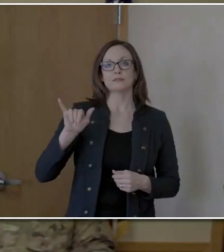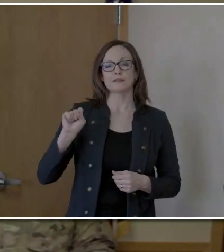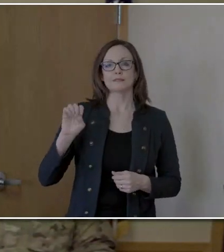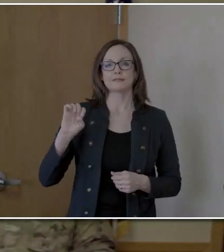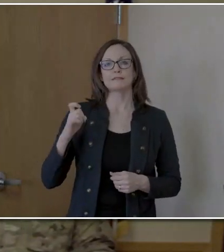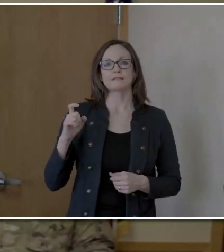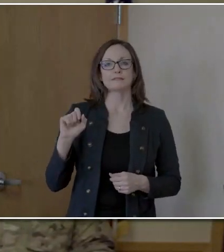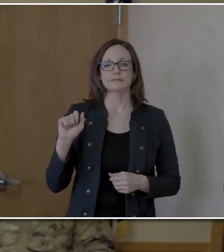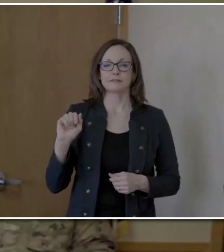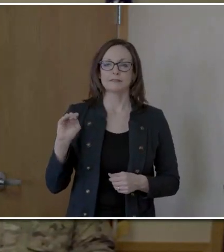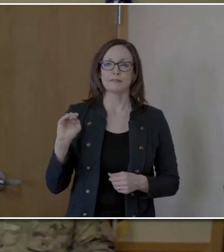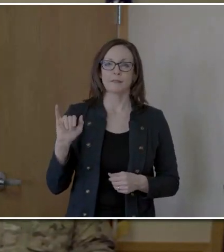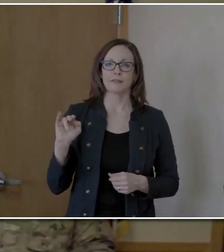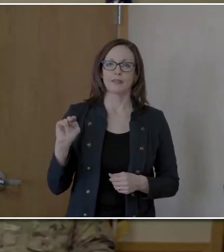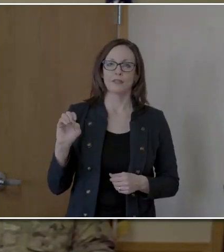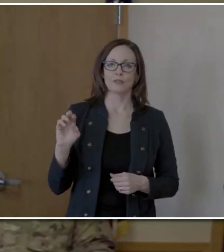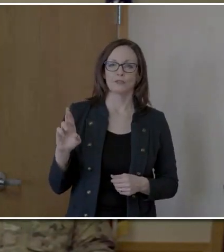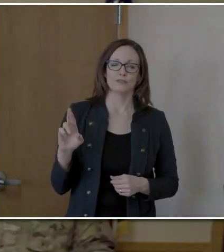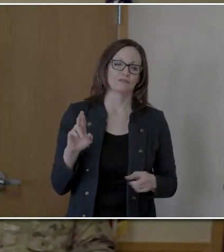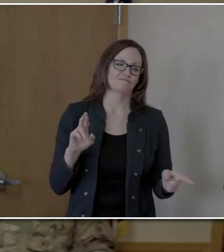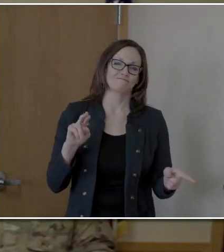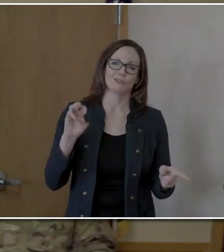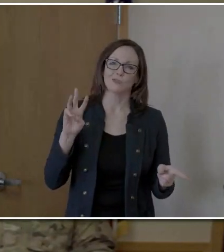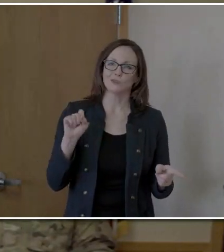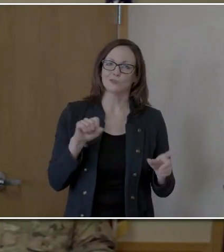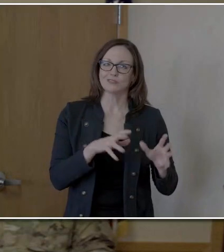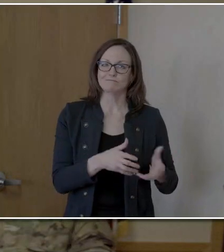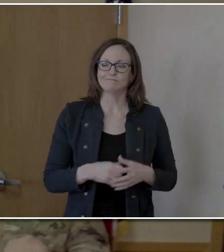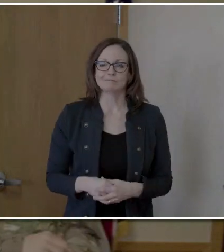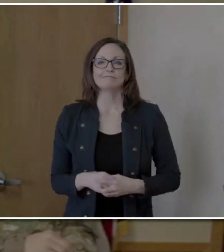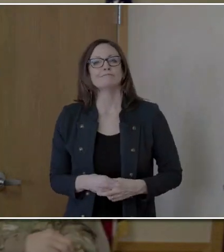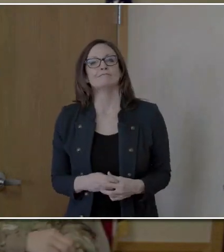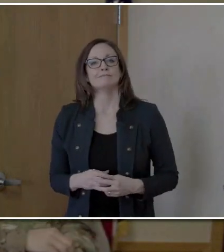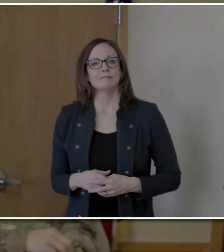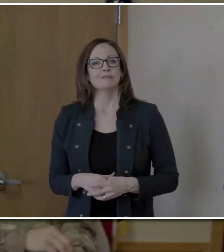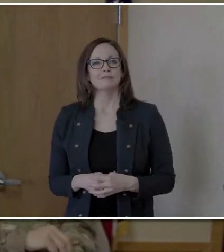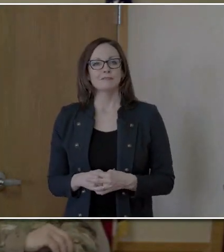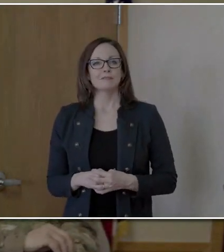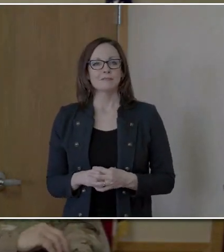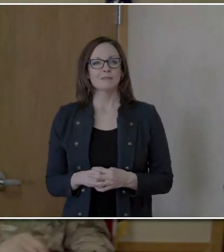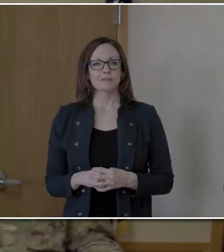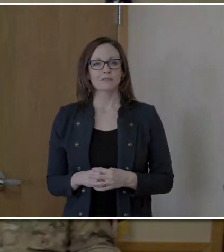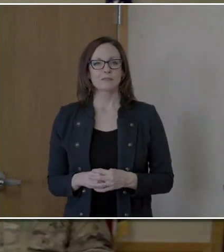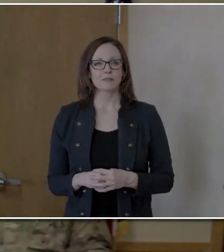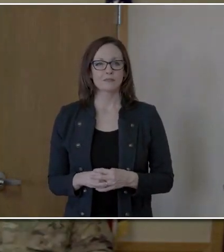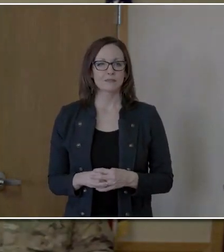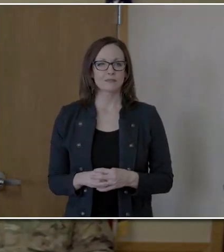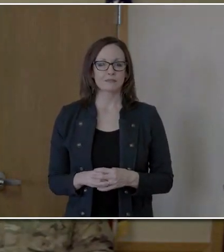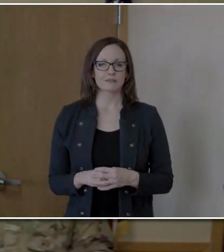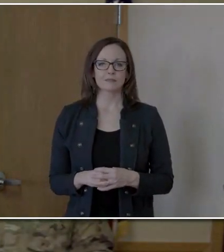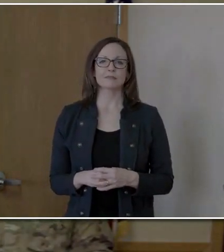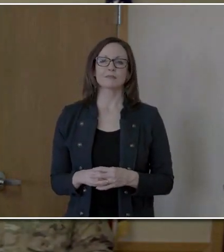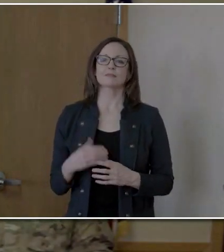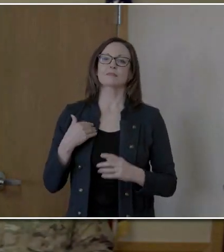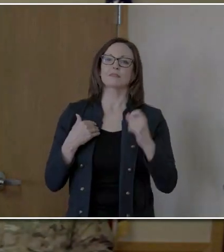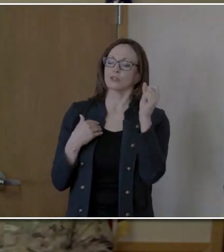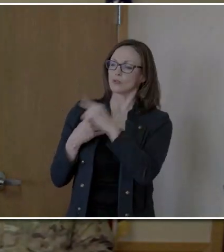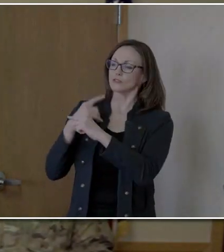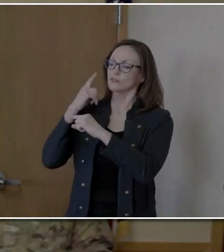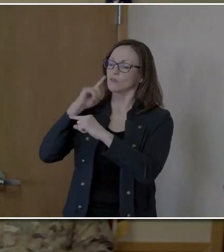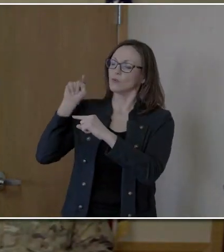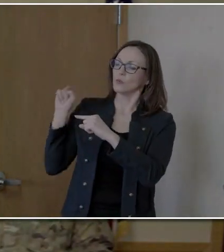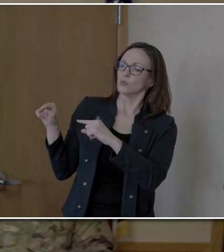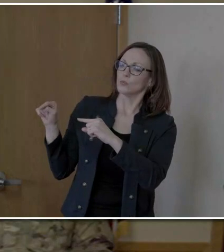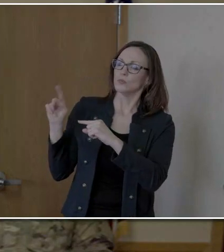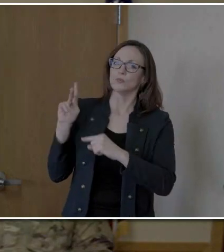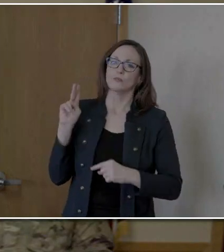to the state. All, thank you. My question is for the general. Have there been any